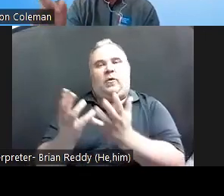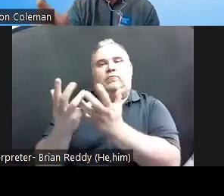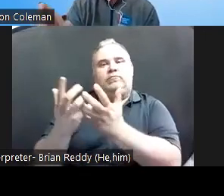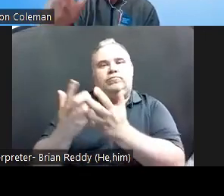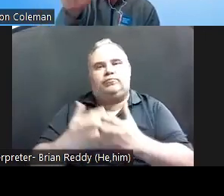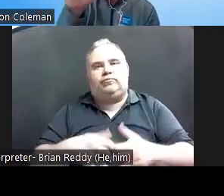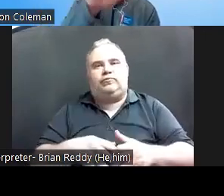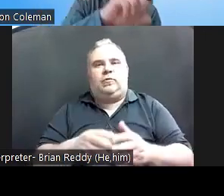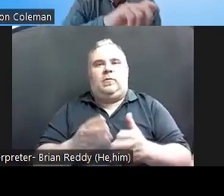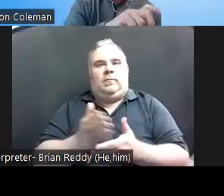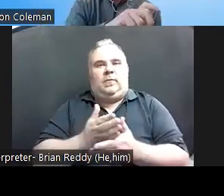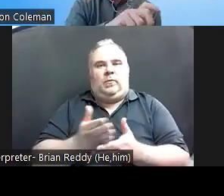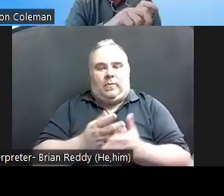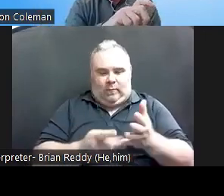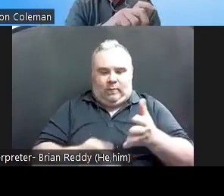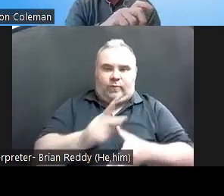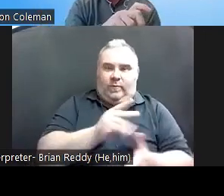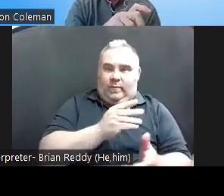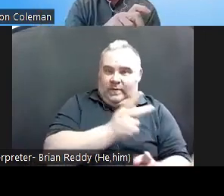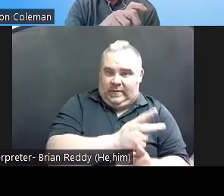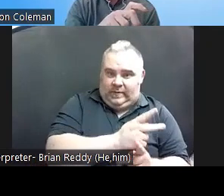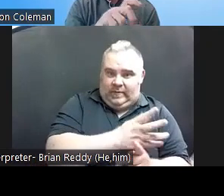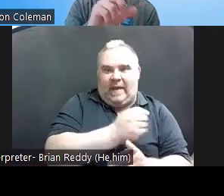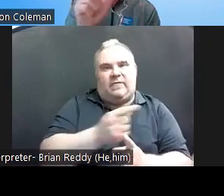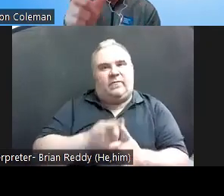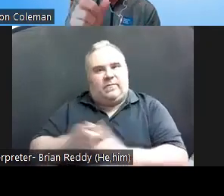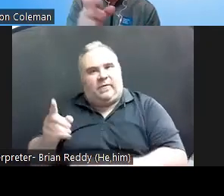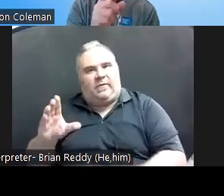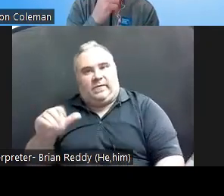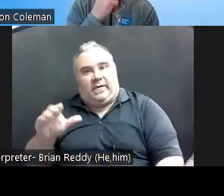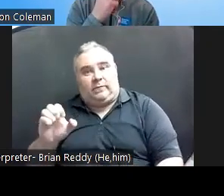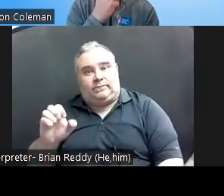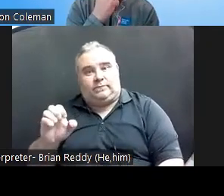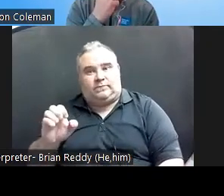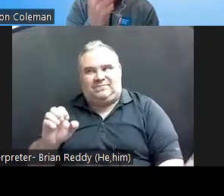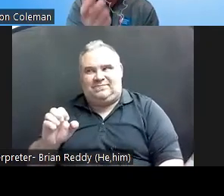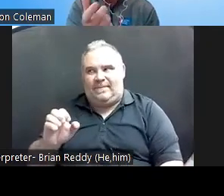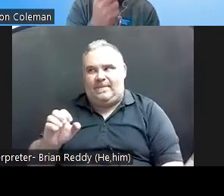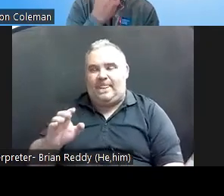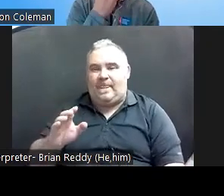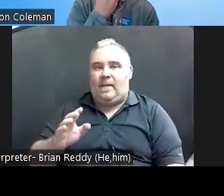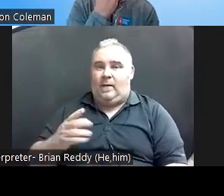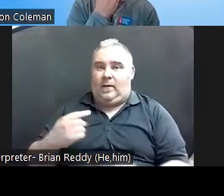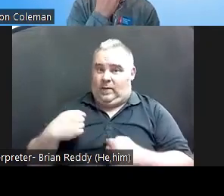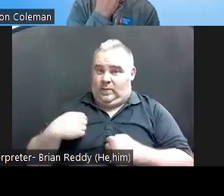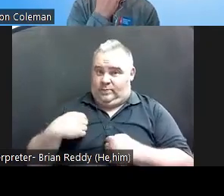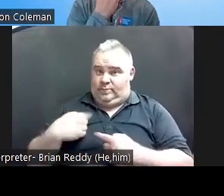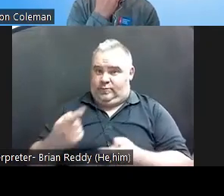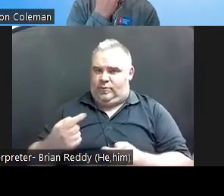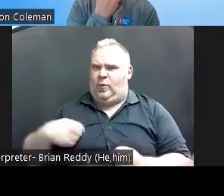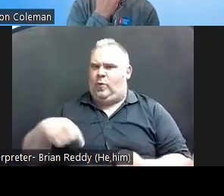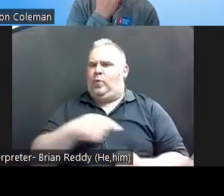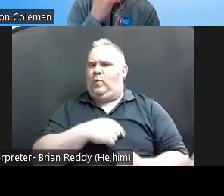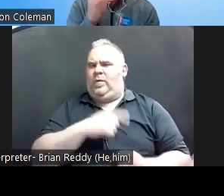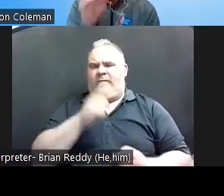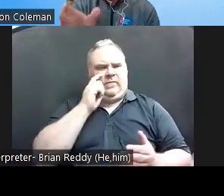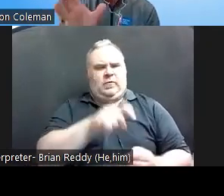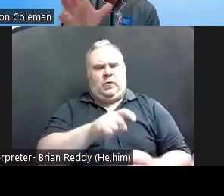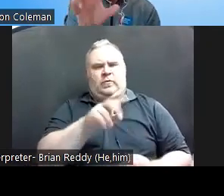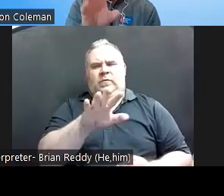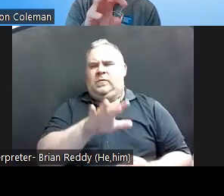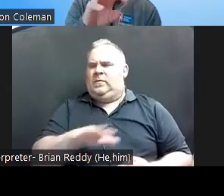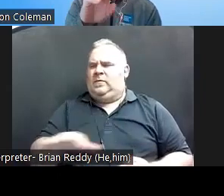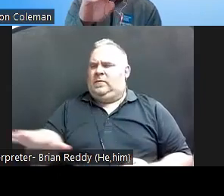between primary care and specialty care. I think what we have noticed is